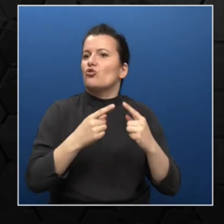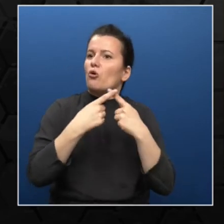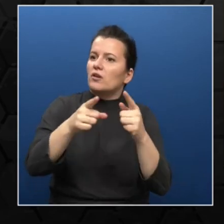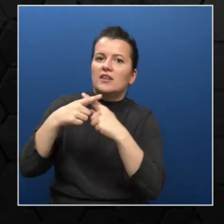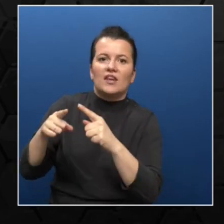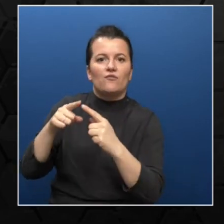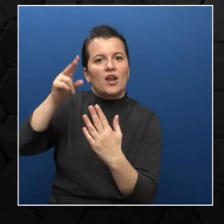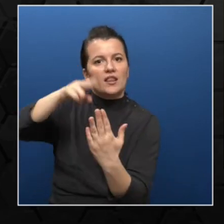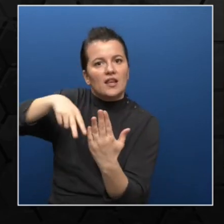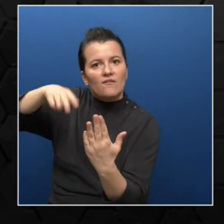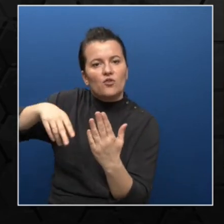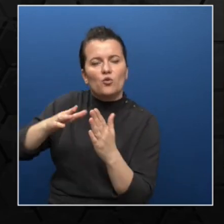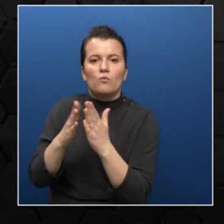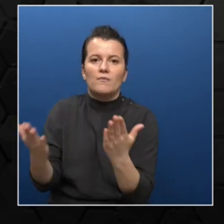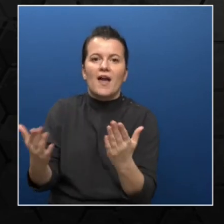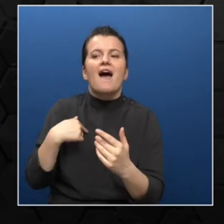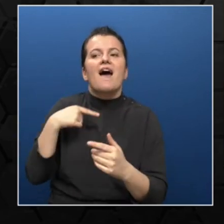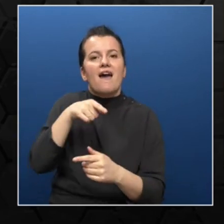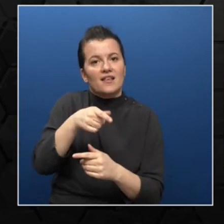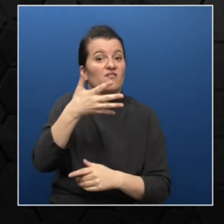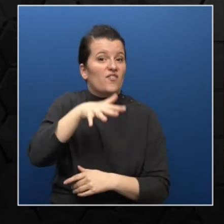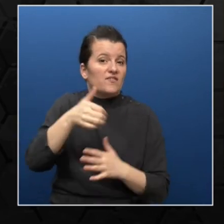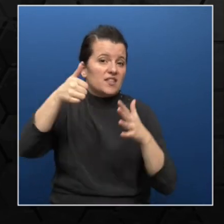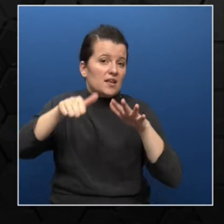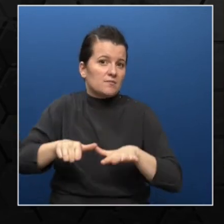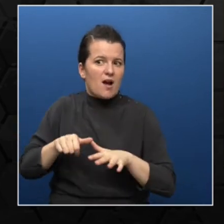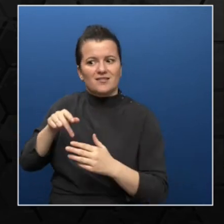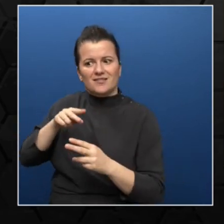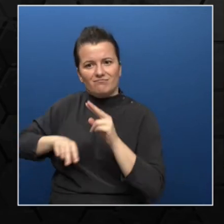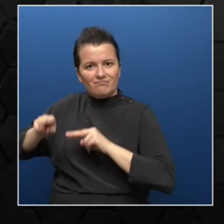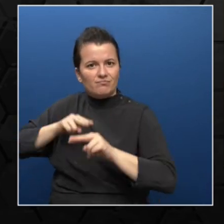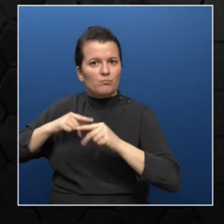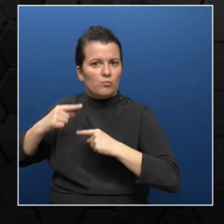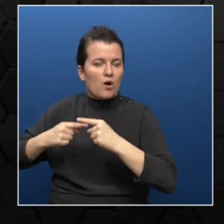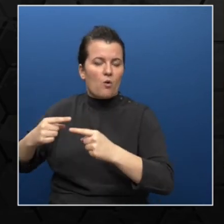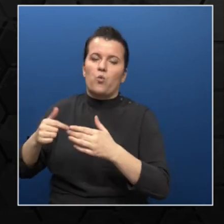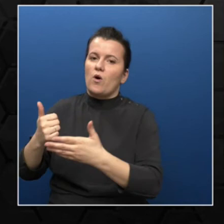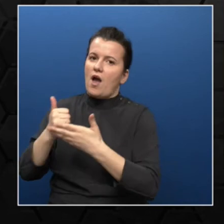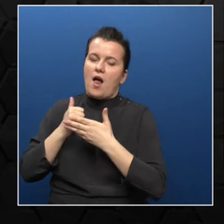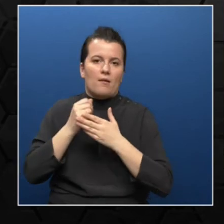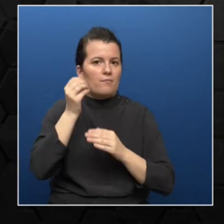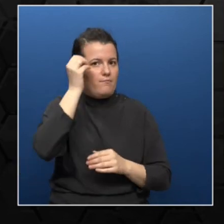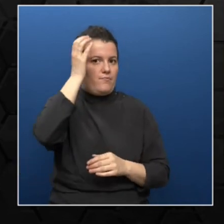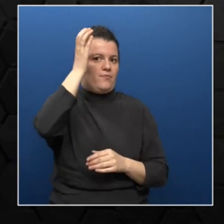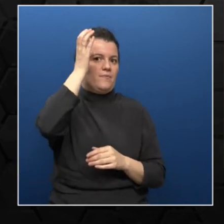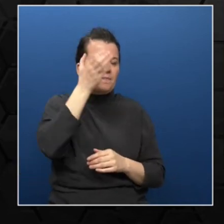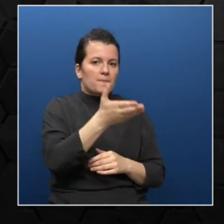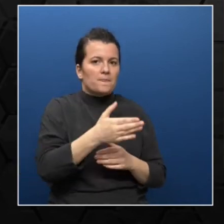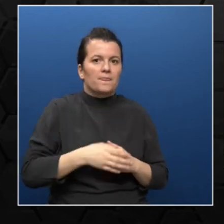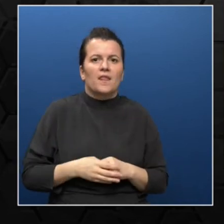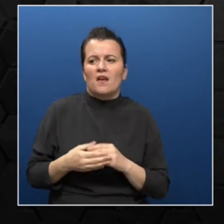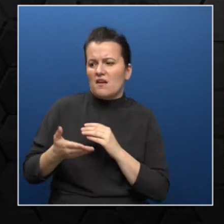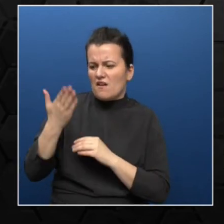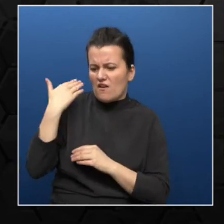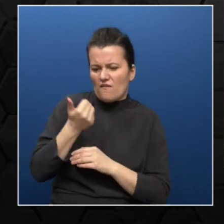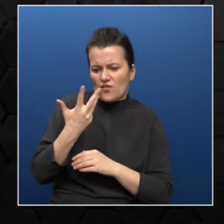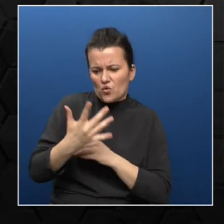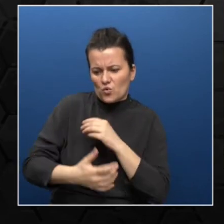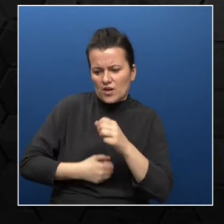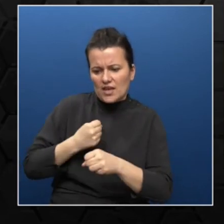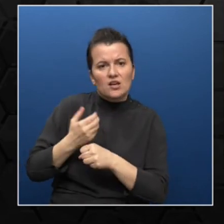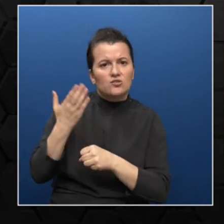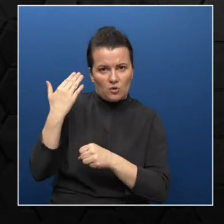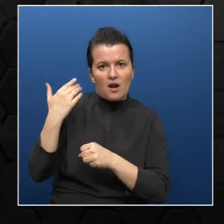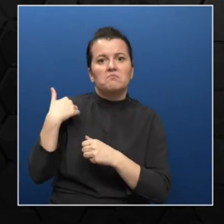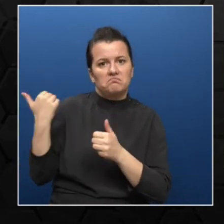at times. But personally, me, I started with my research, I guess 2 years ago with my first paper, and today, just morning, I